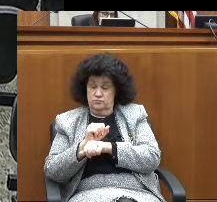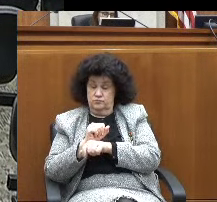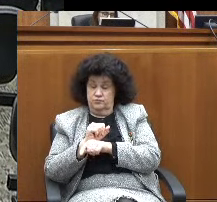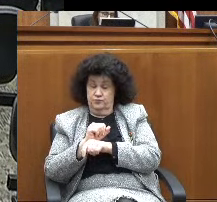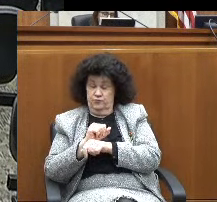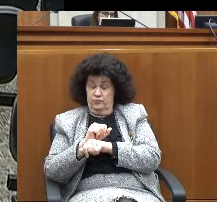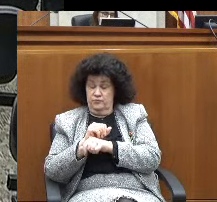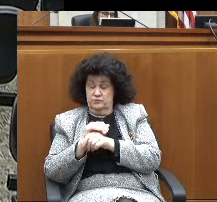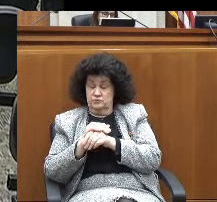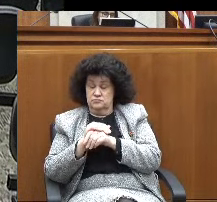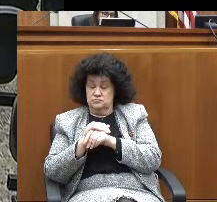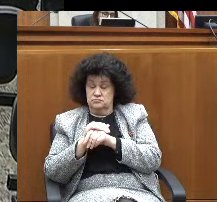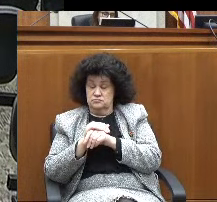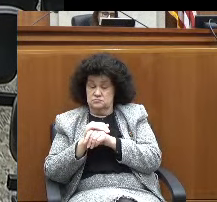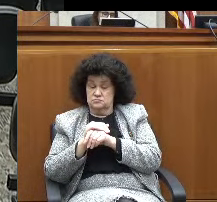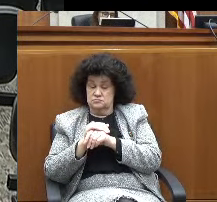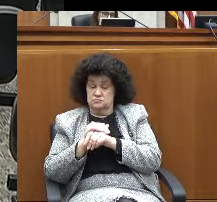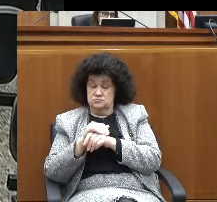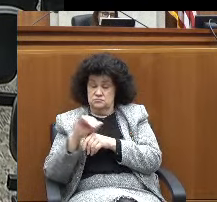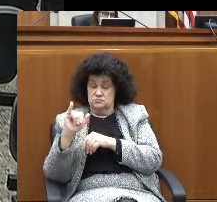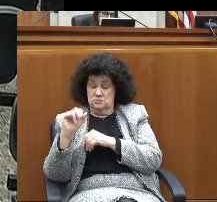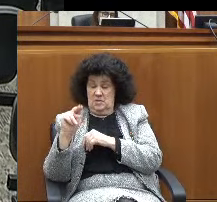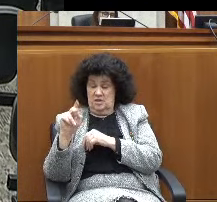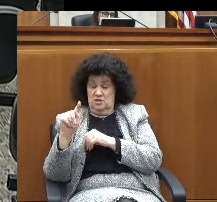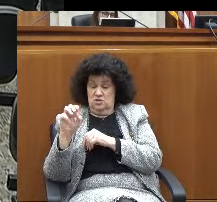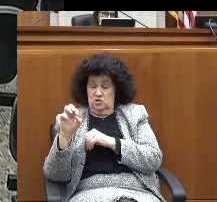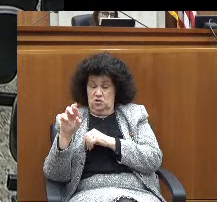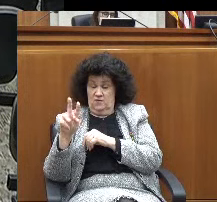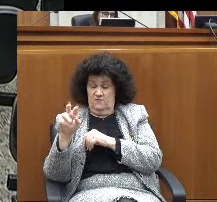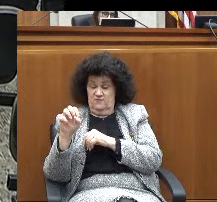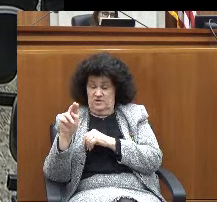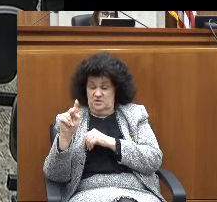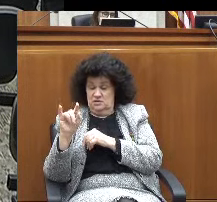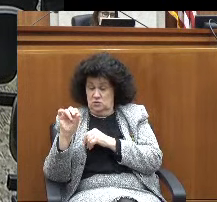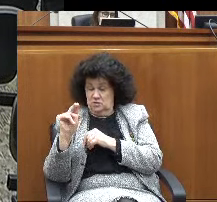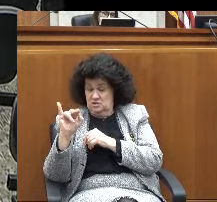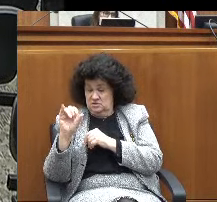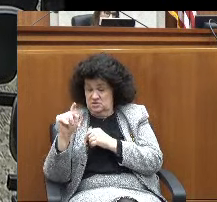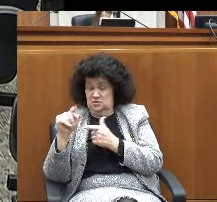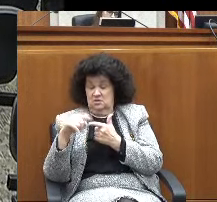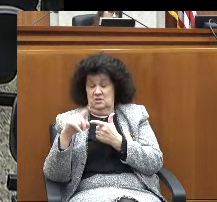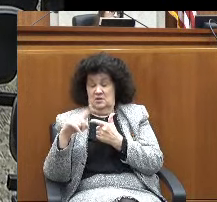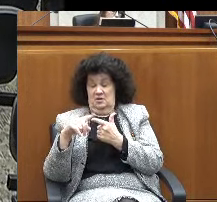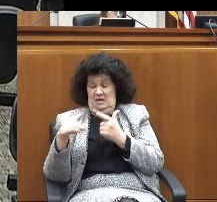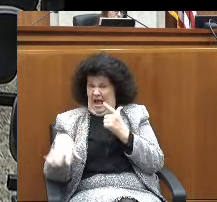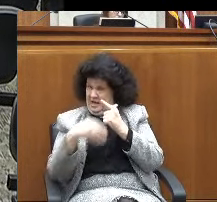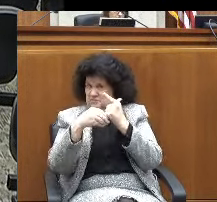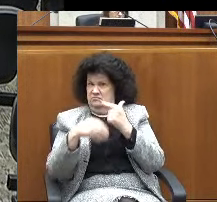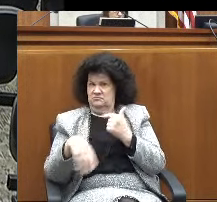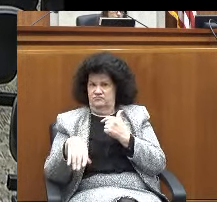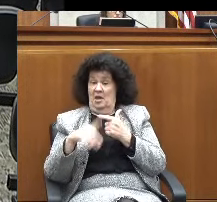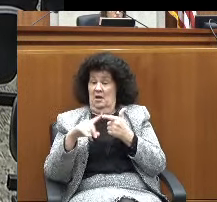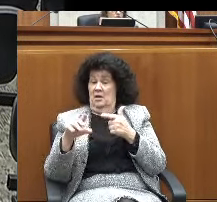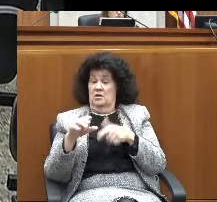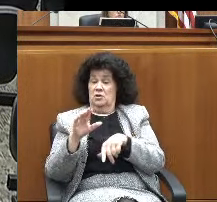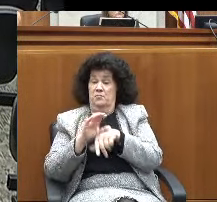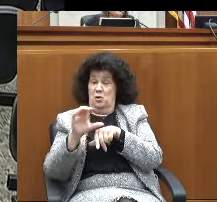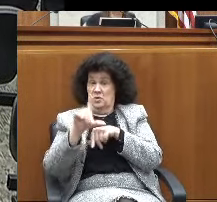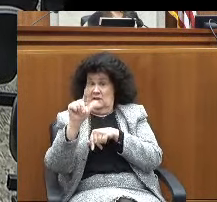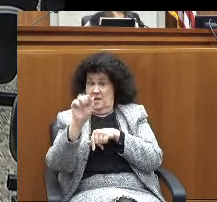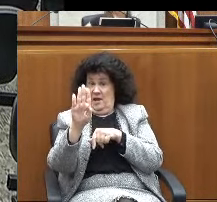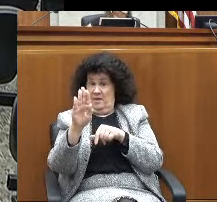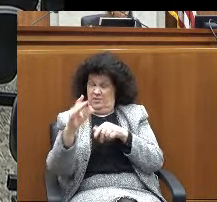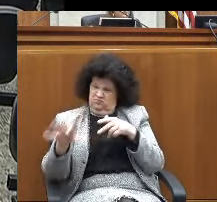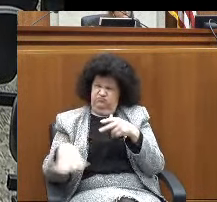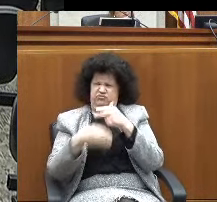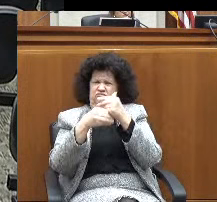that I'm looking at, interventionists, we've added literacy coaches, we've added computer lab people, we've